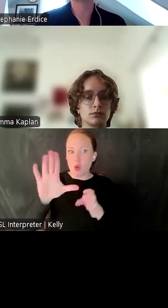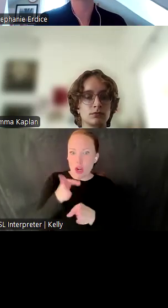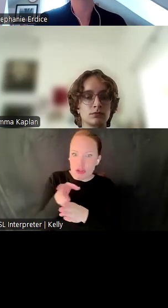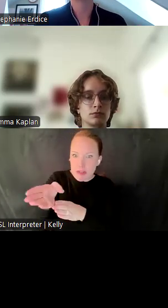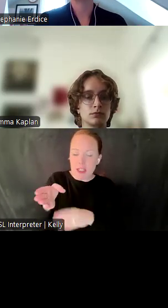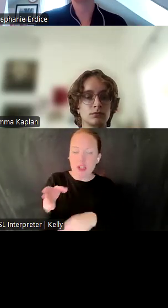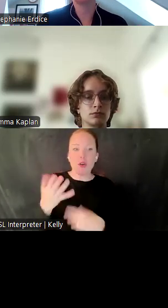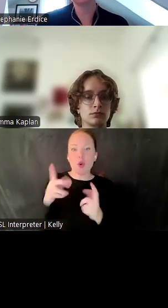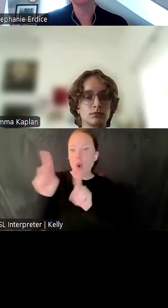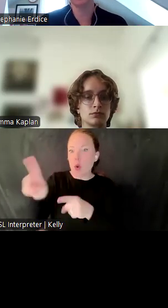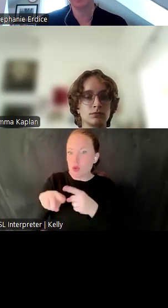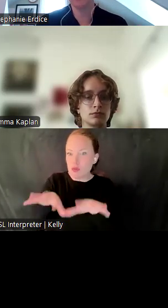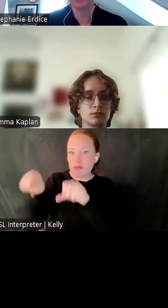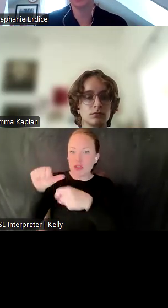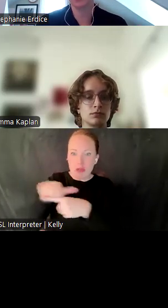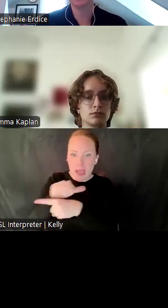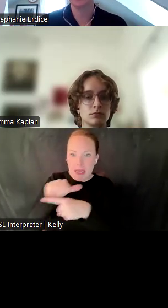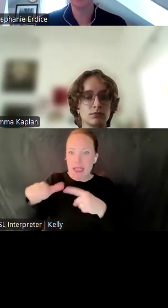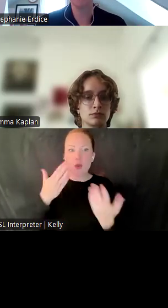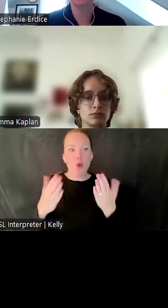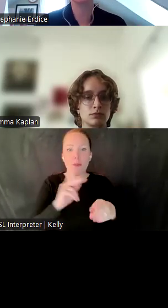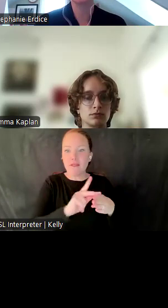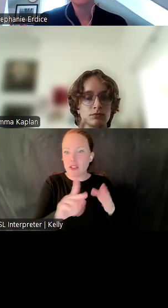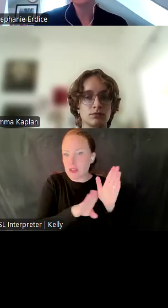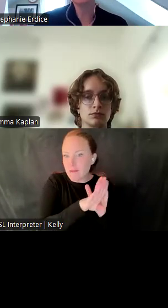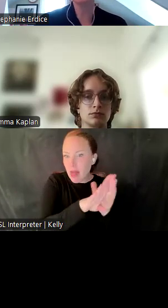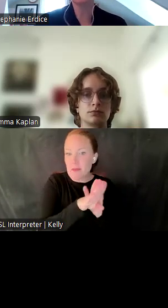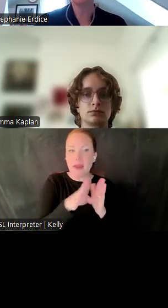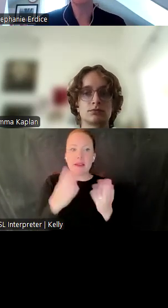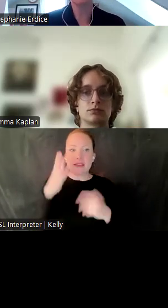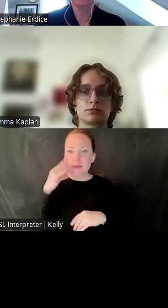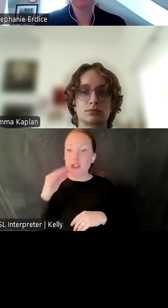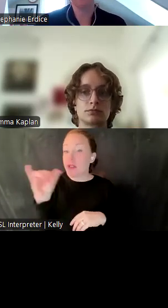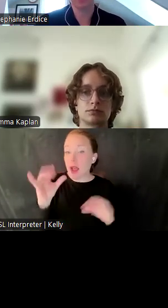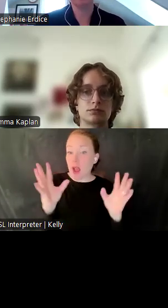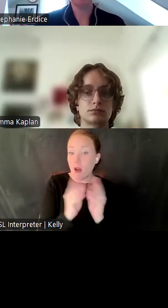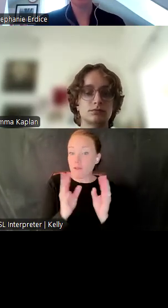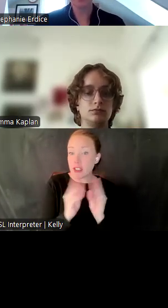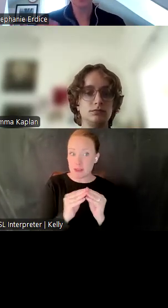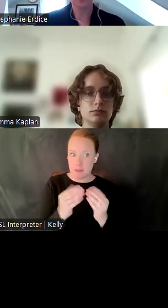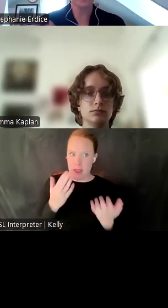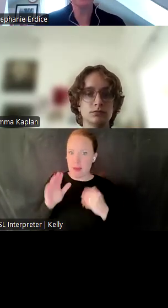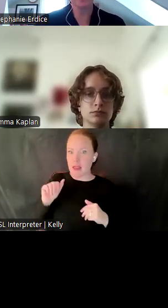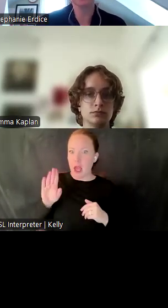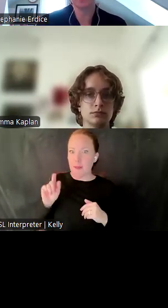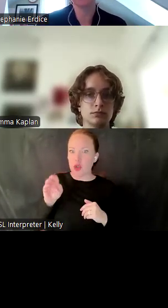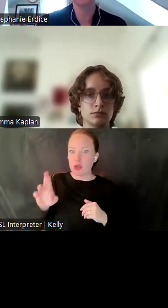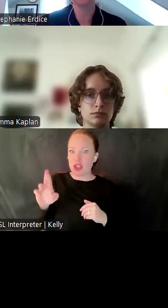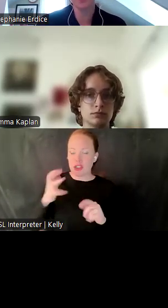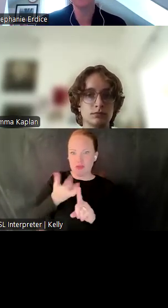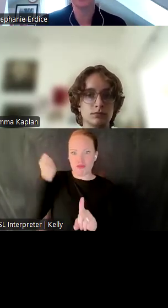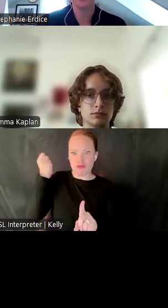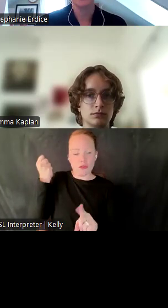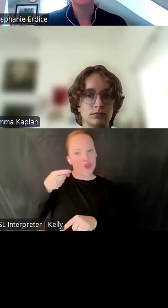or attend a professional development experience like a conference. If someone's withholding that from or impacting that